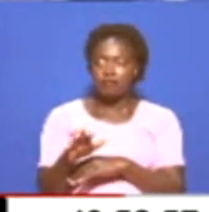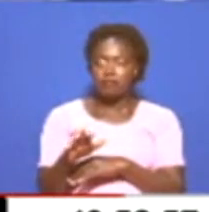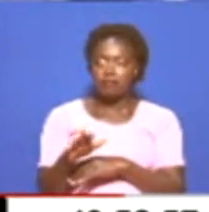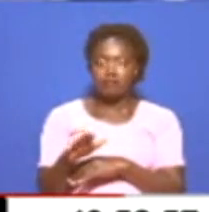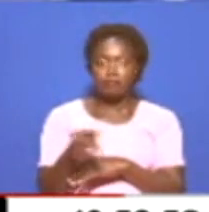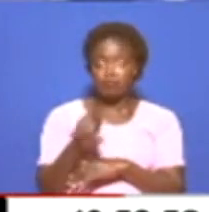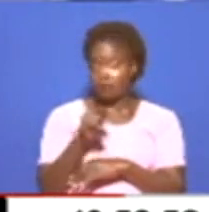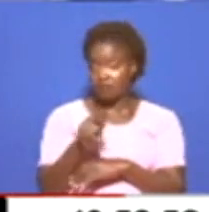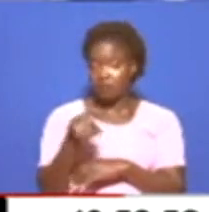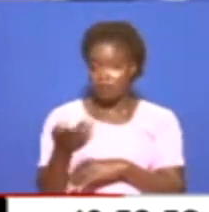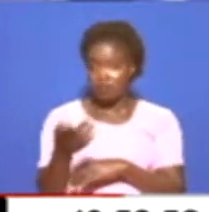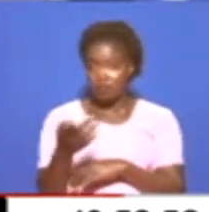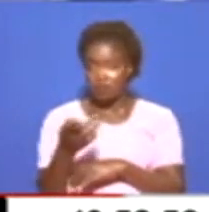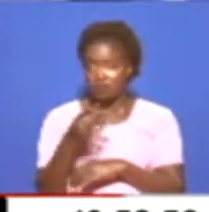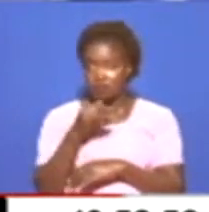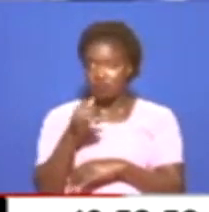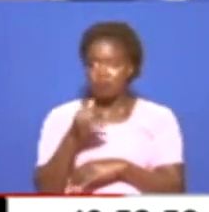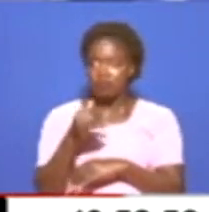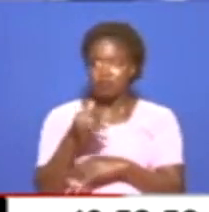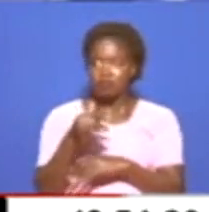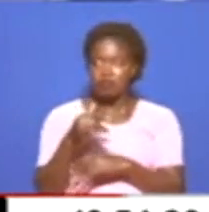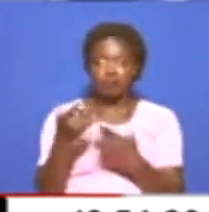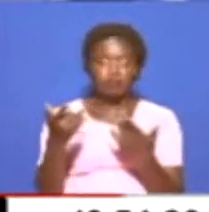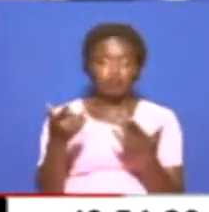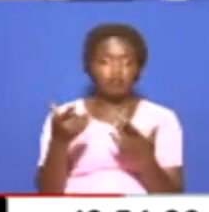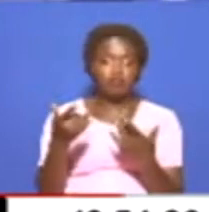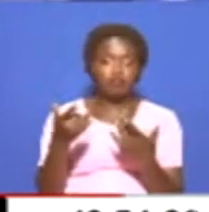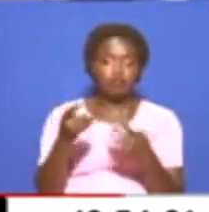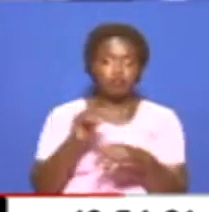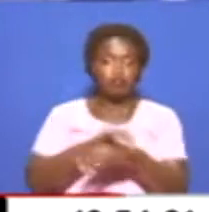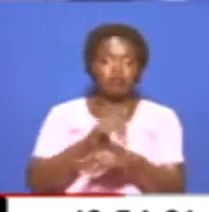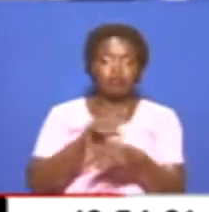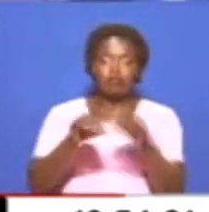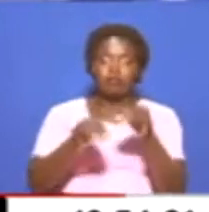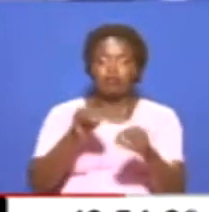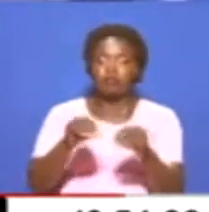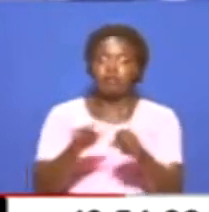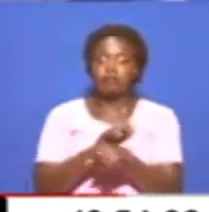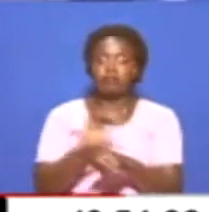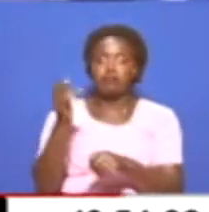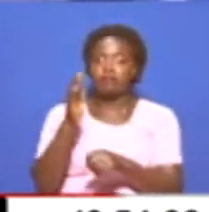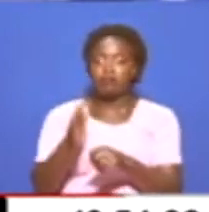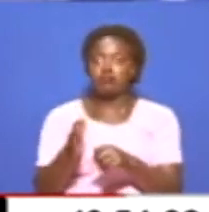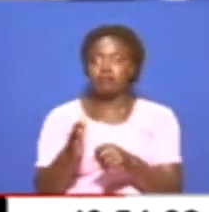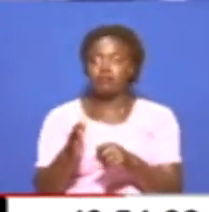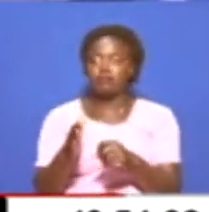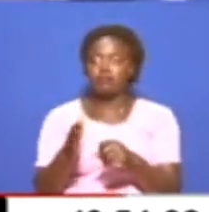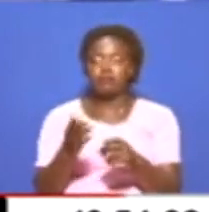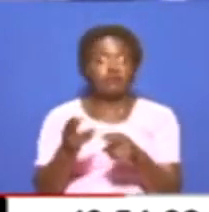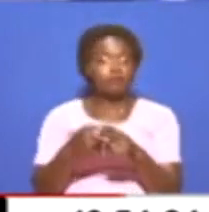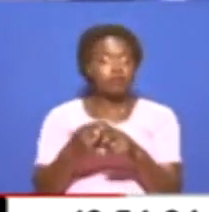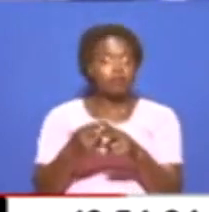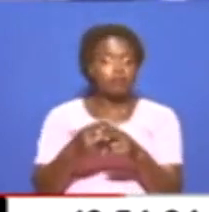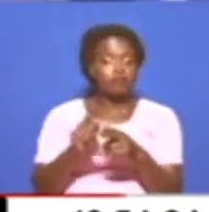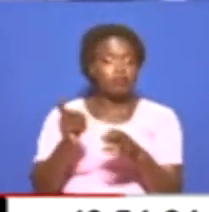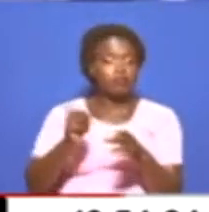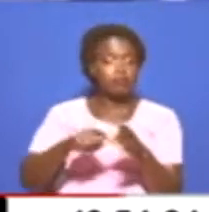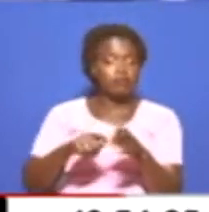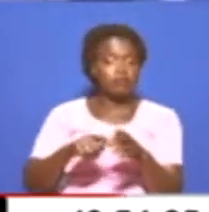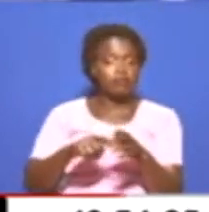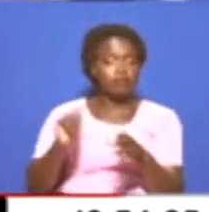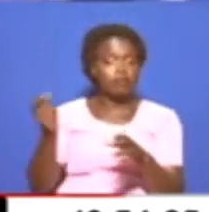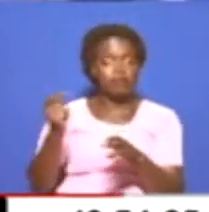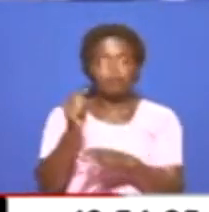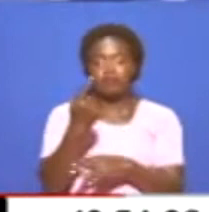that, so you are not eligible to go for the elections. Okay. So majority of Kenyans are coming on board, on Kenya Kwanza. And I'm